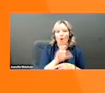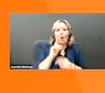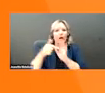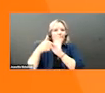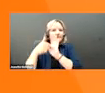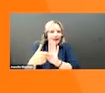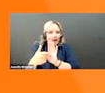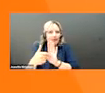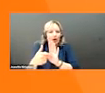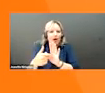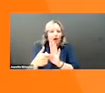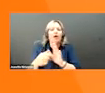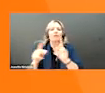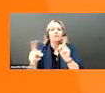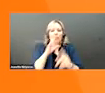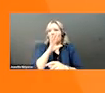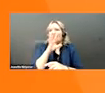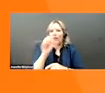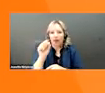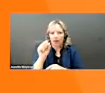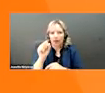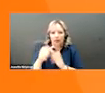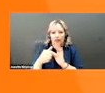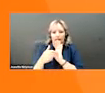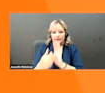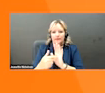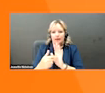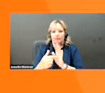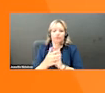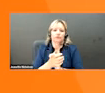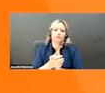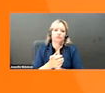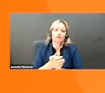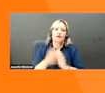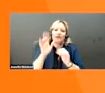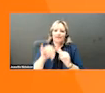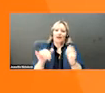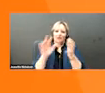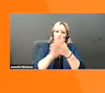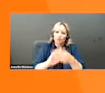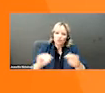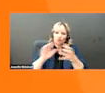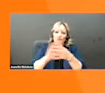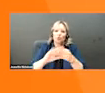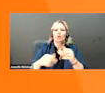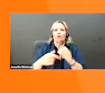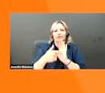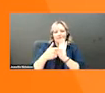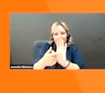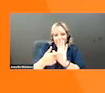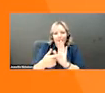in quotes and testimonials and things like that.